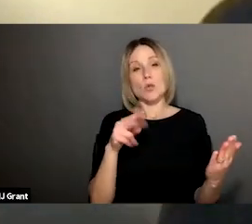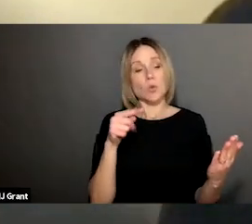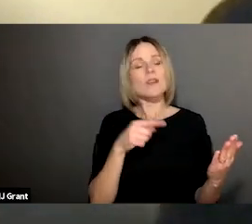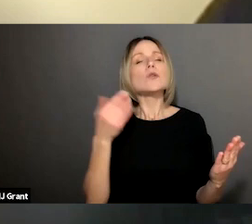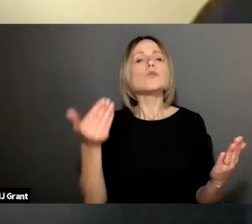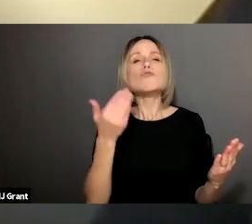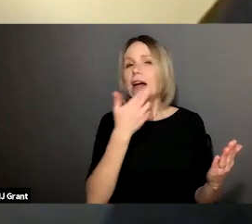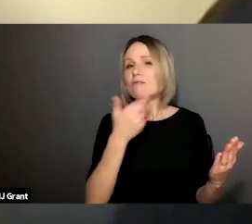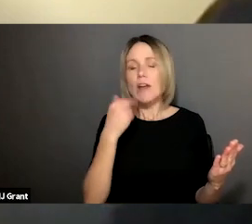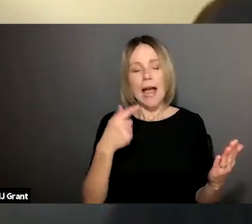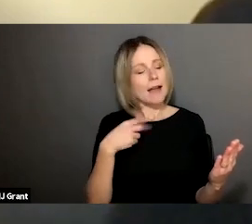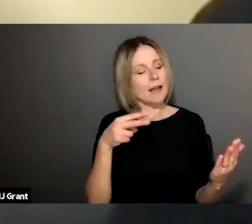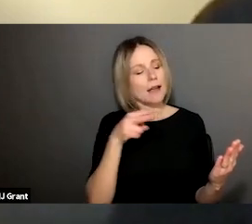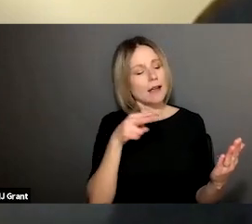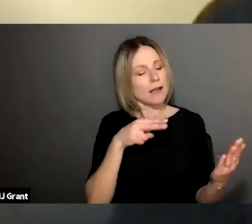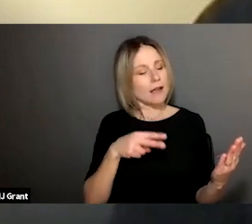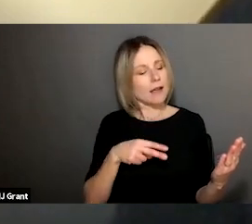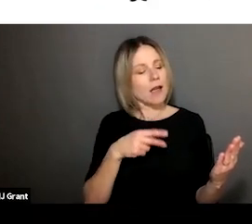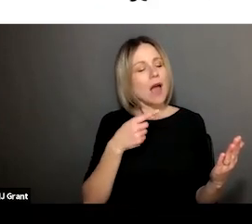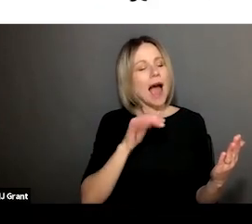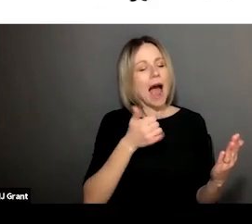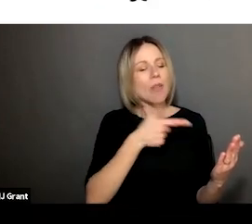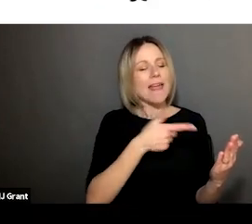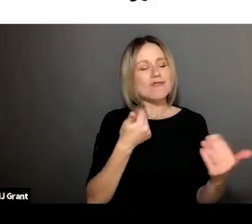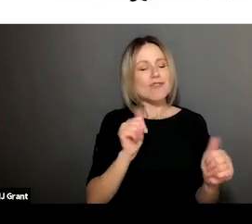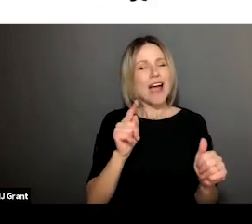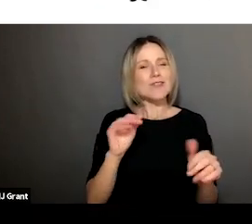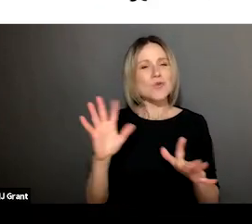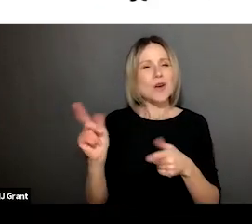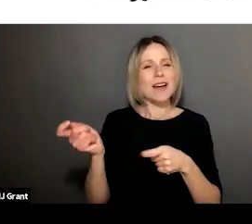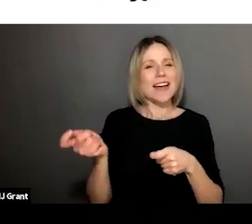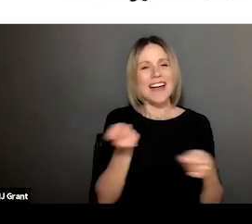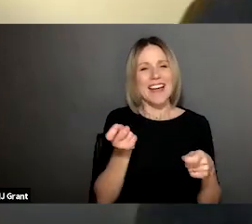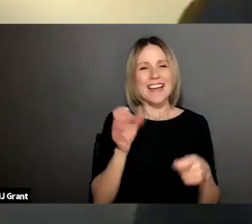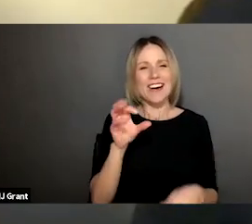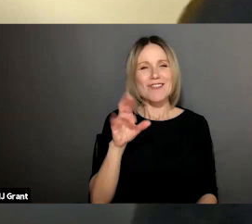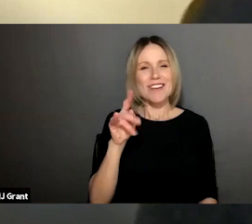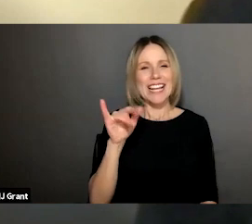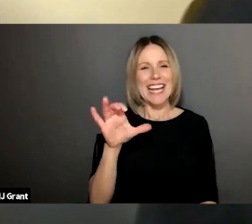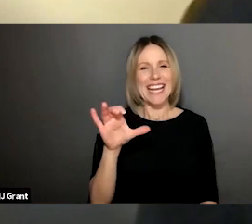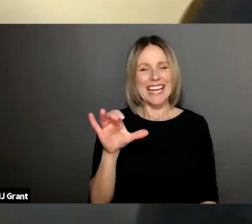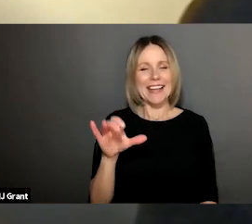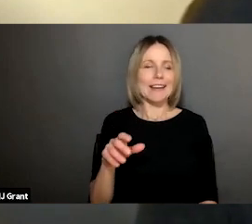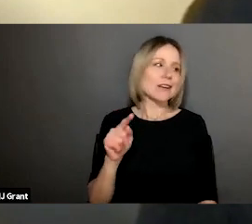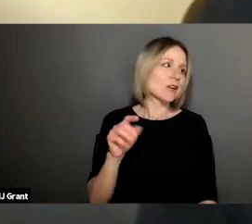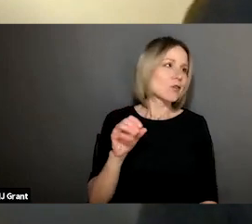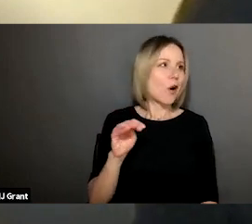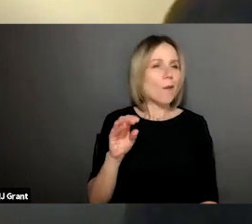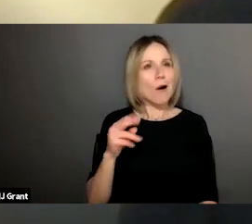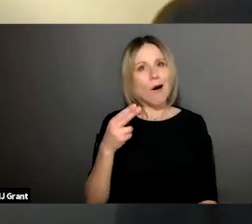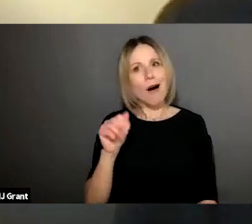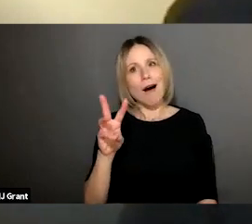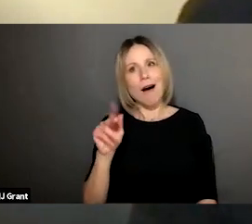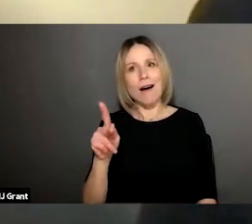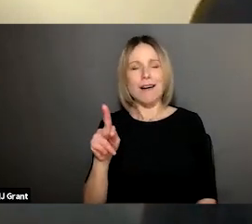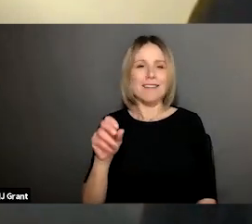restaurant what the critic bait is. You know, there's because you know there's going to be a tomahawk steak on there that's the like